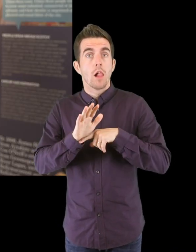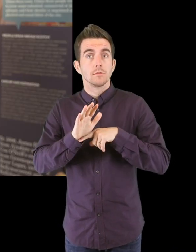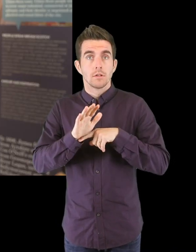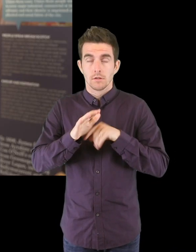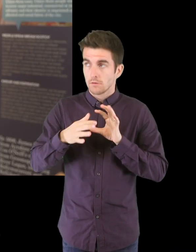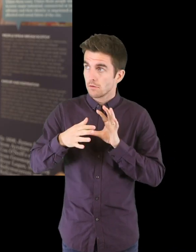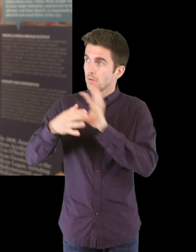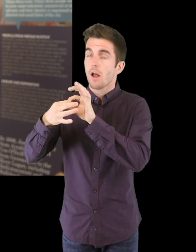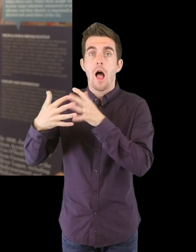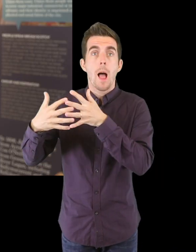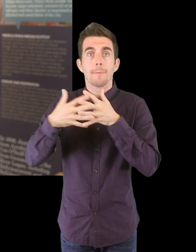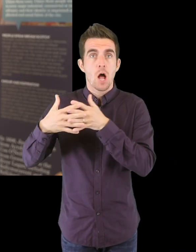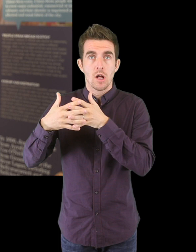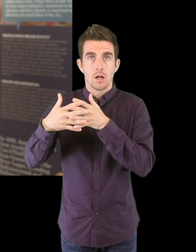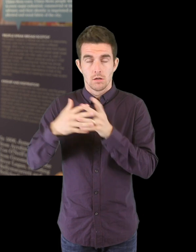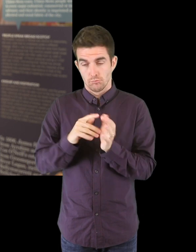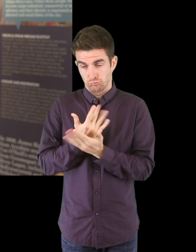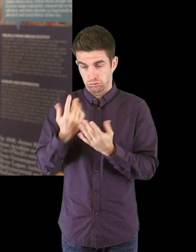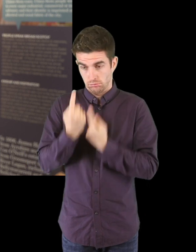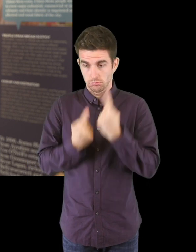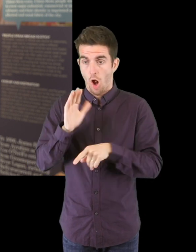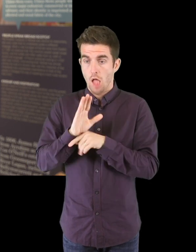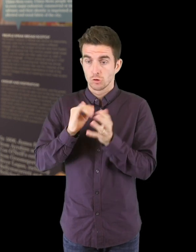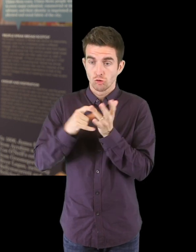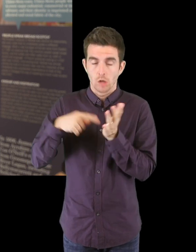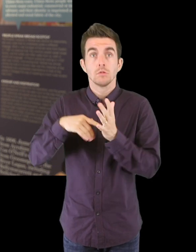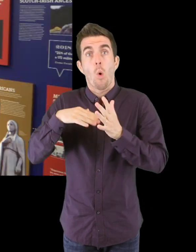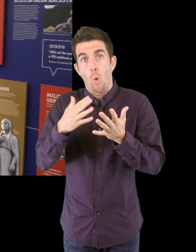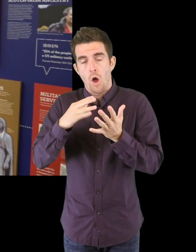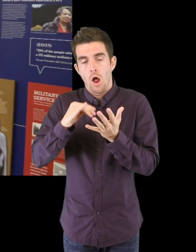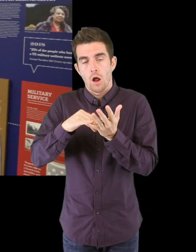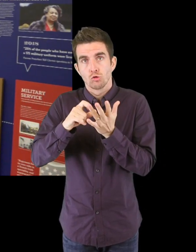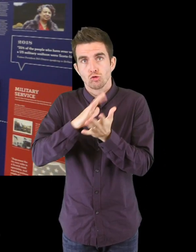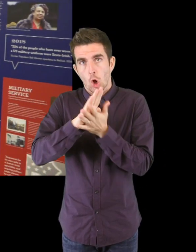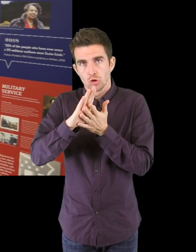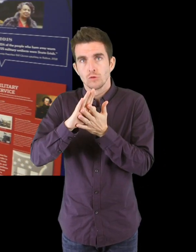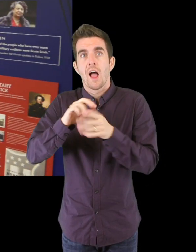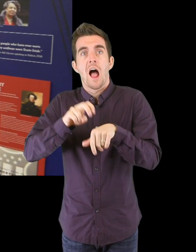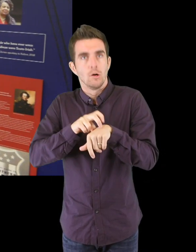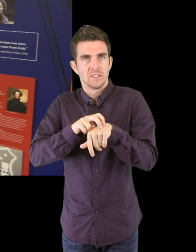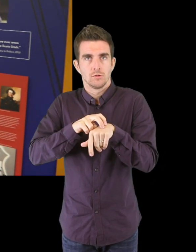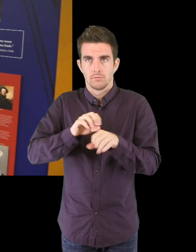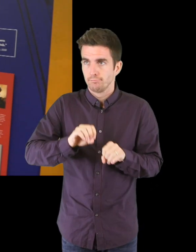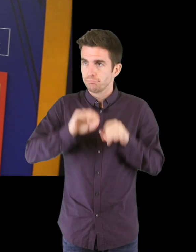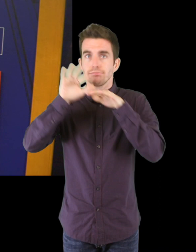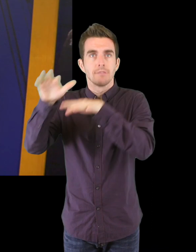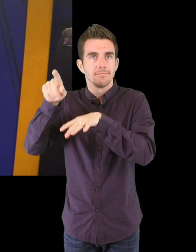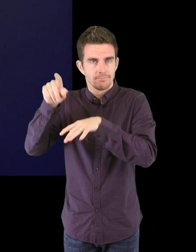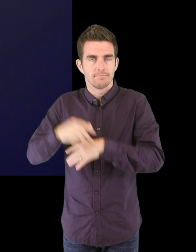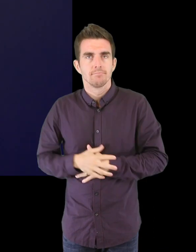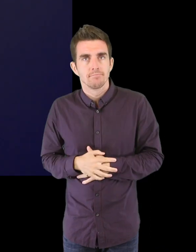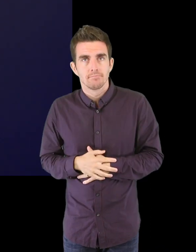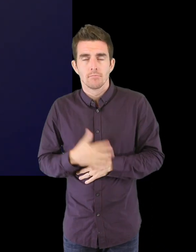America, and to the role played by those of Ulster Scots or Scots-Irish descent. The story told here talks